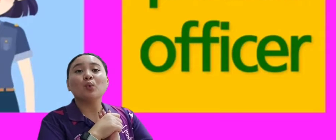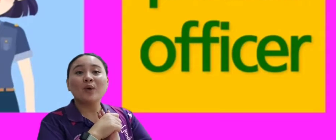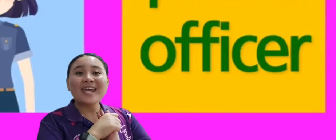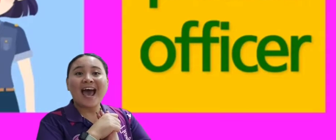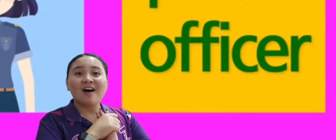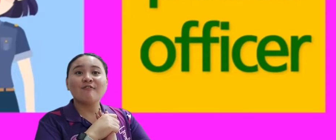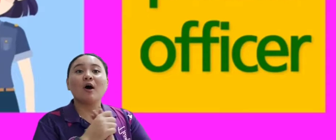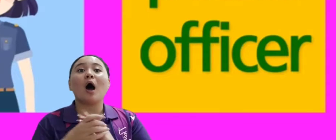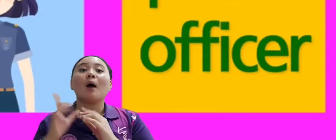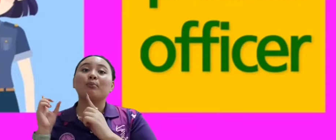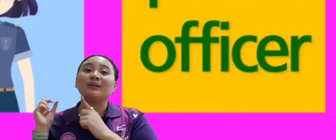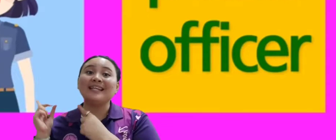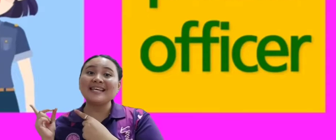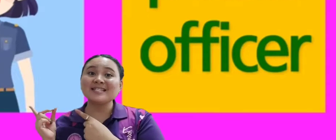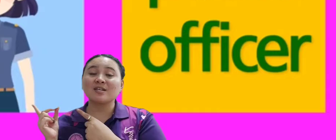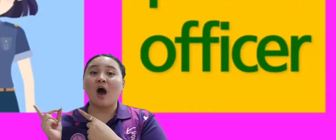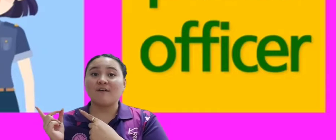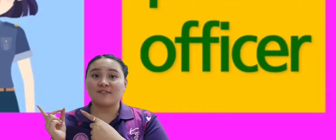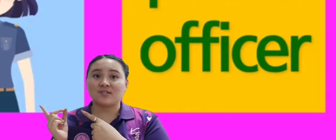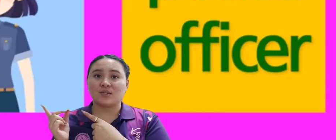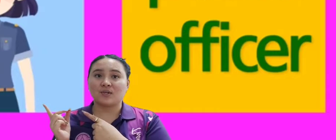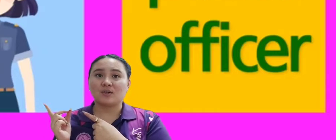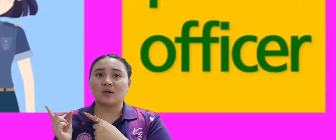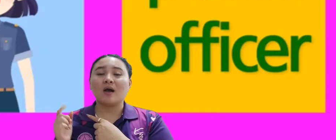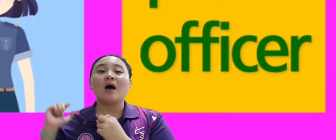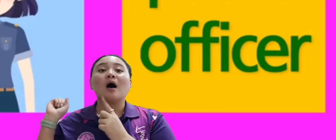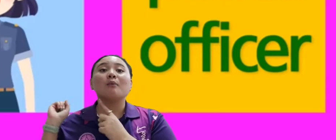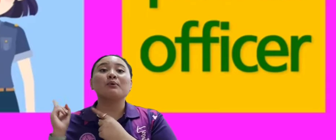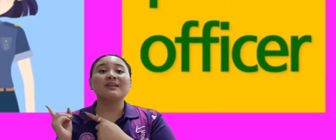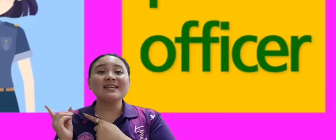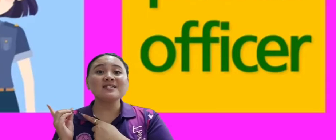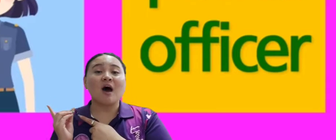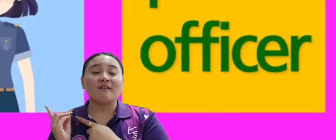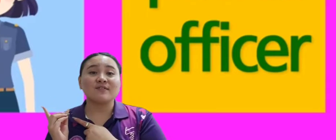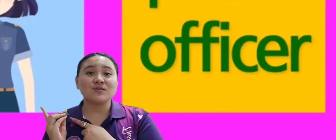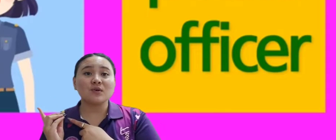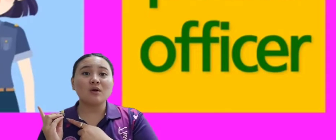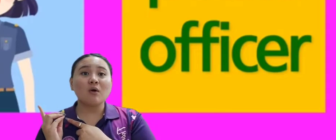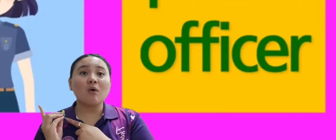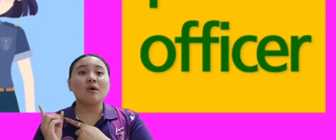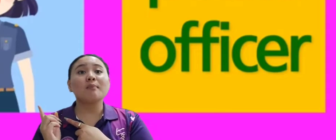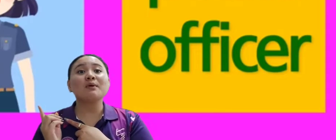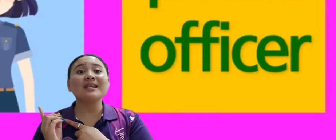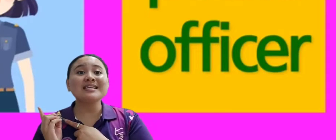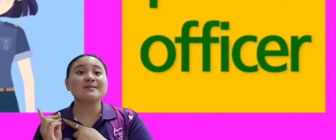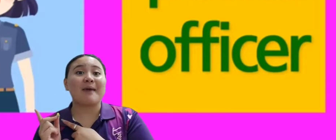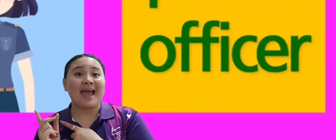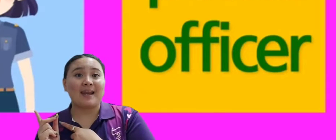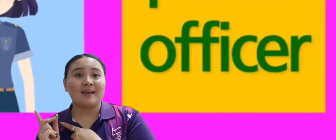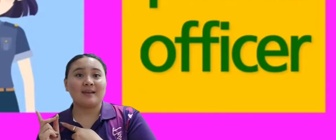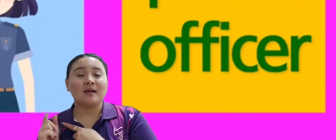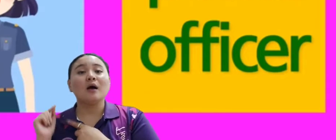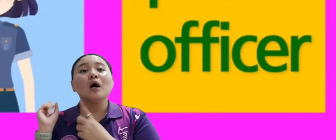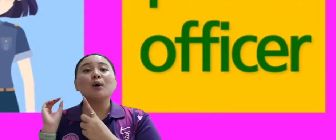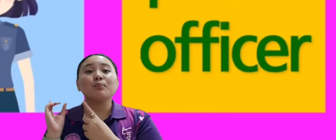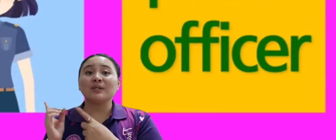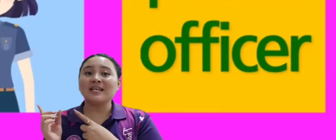Now, we have a police officer. A police officer or a